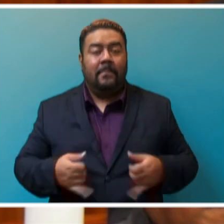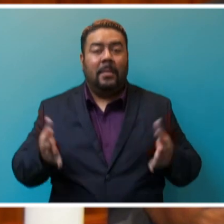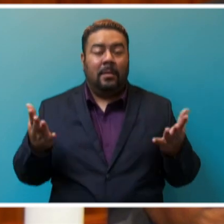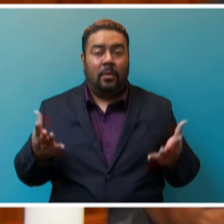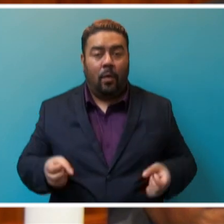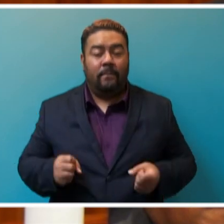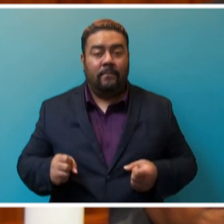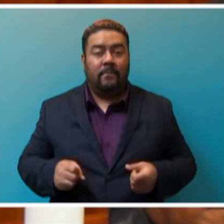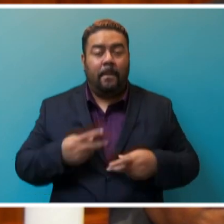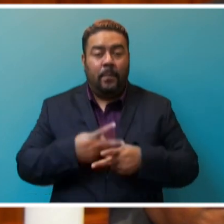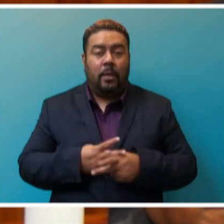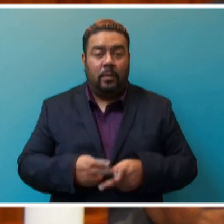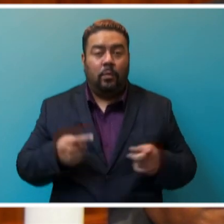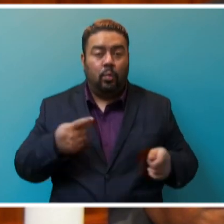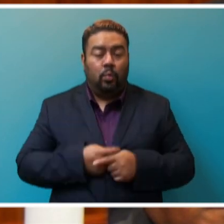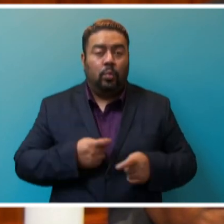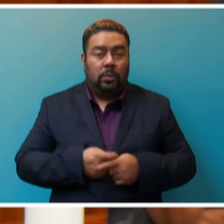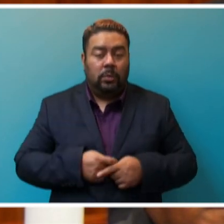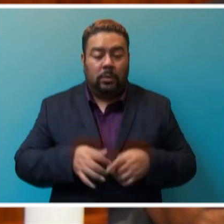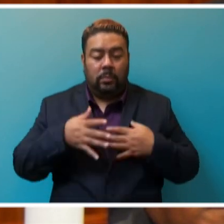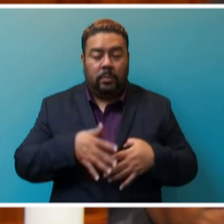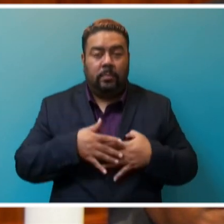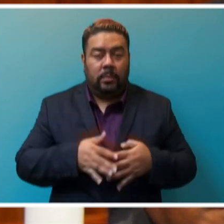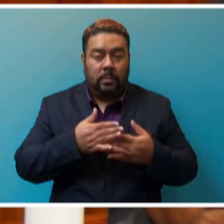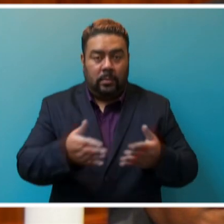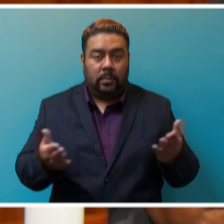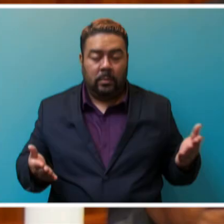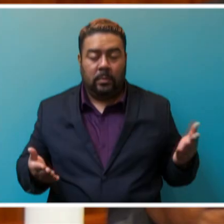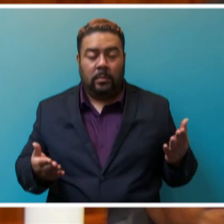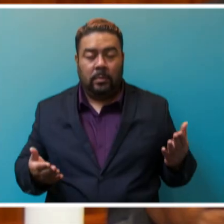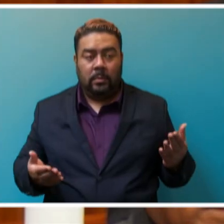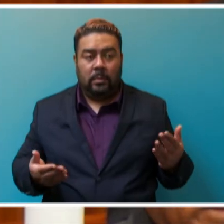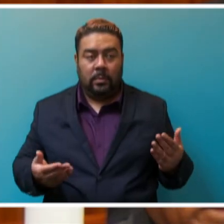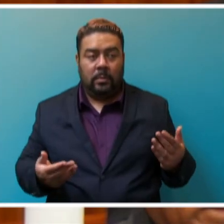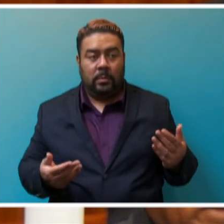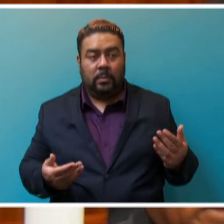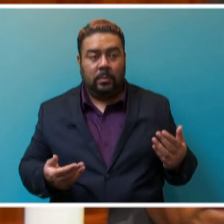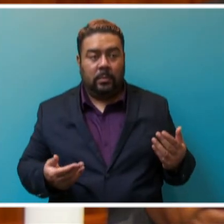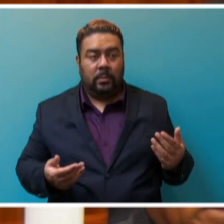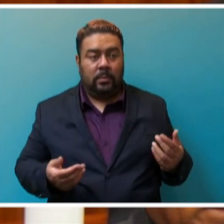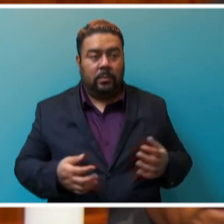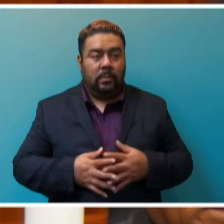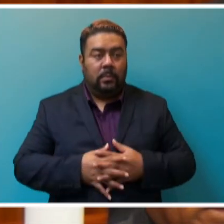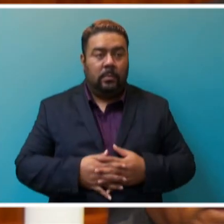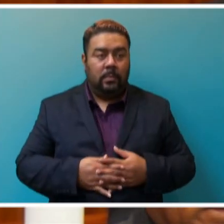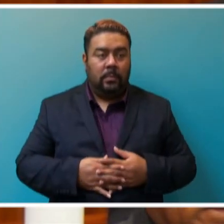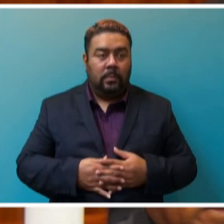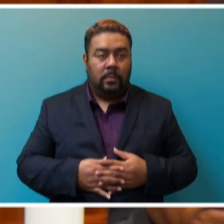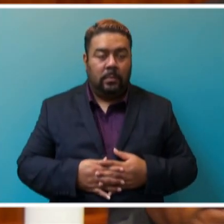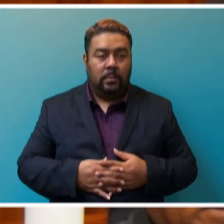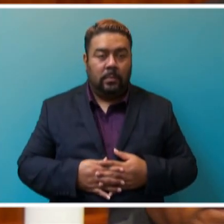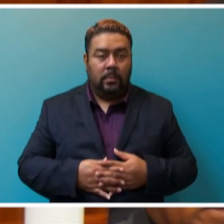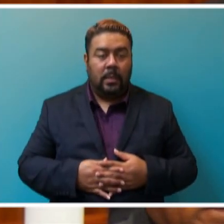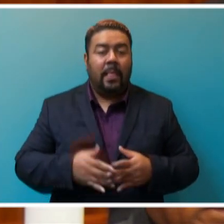of productivity tools across the public sector. Consultations and cooperation, the